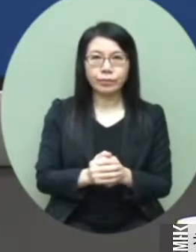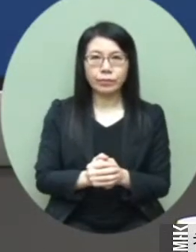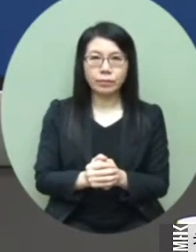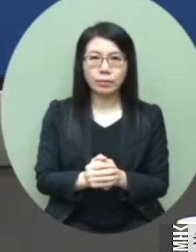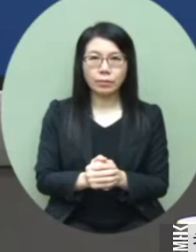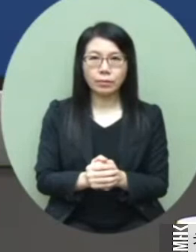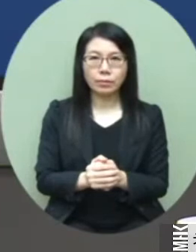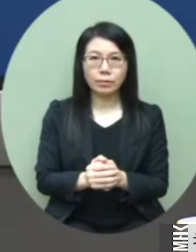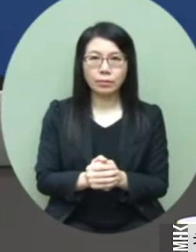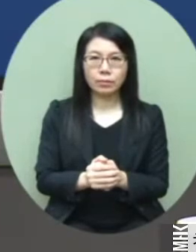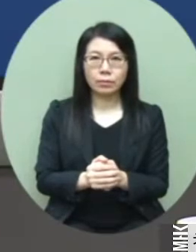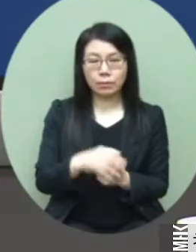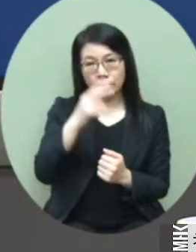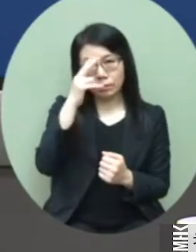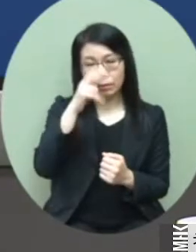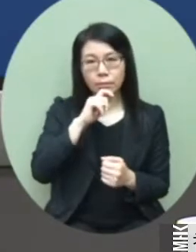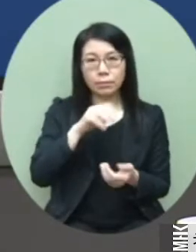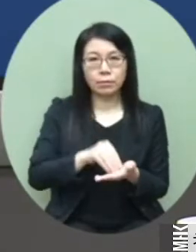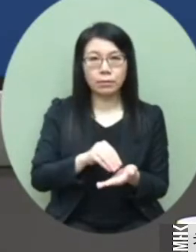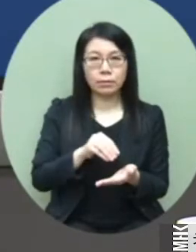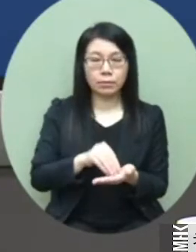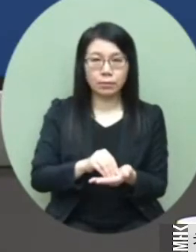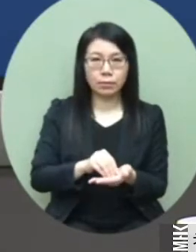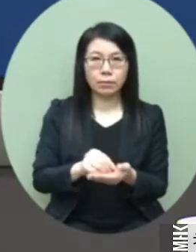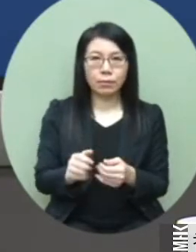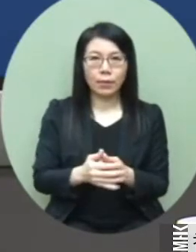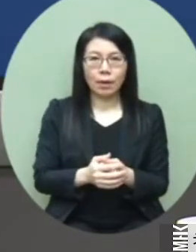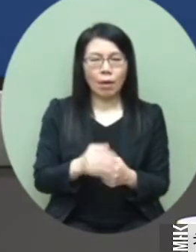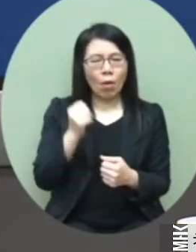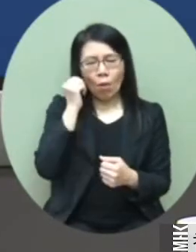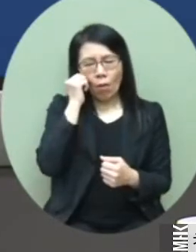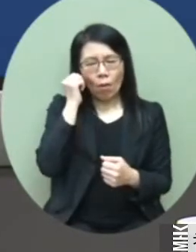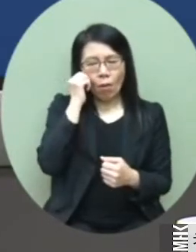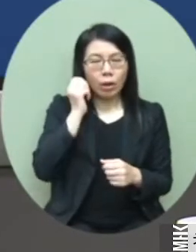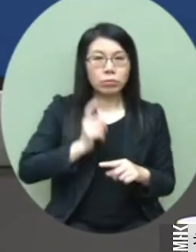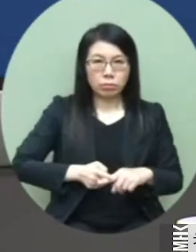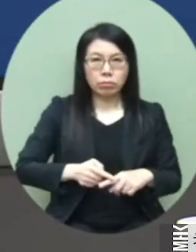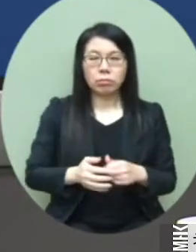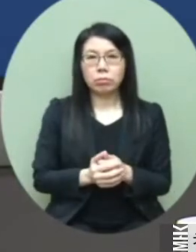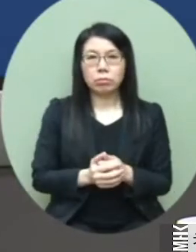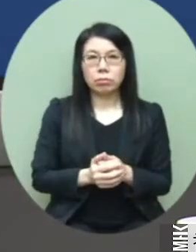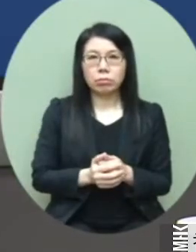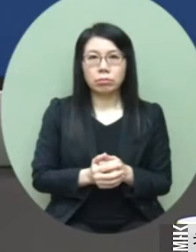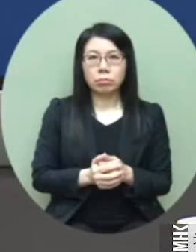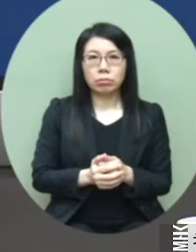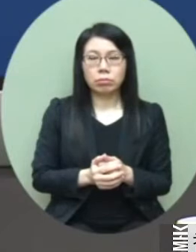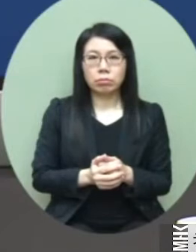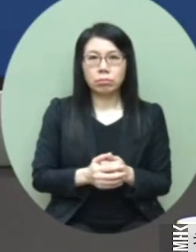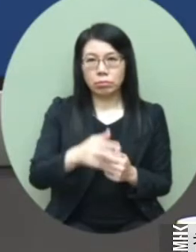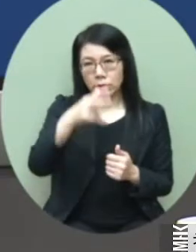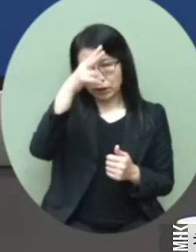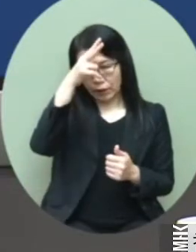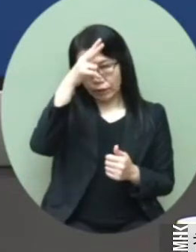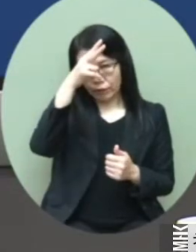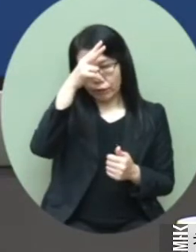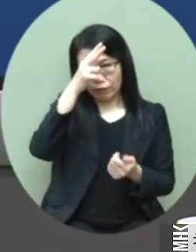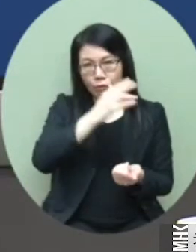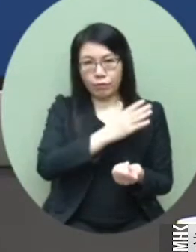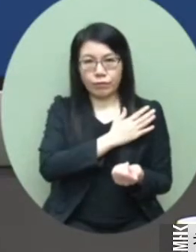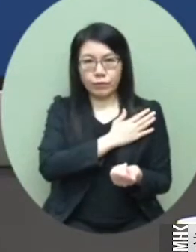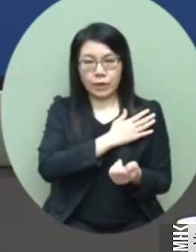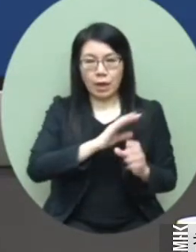and hence alleviate the burden on our public healthcare system. Is not an easy